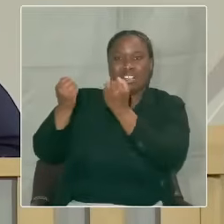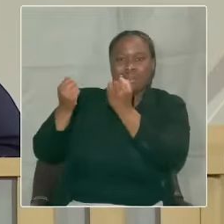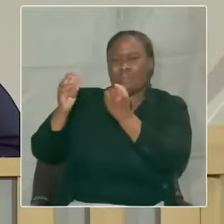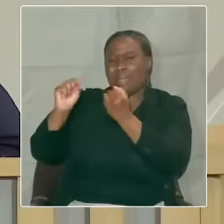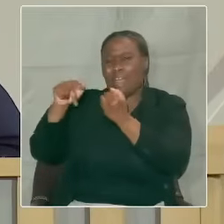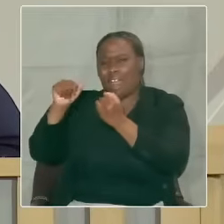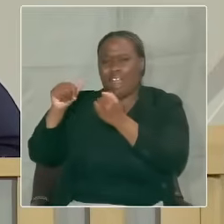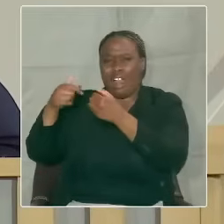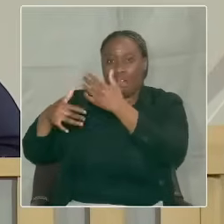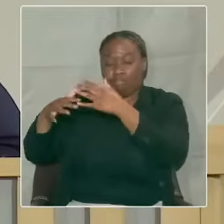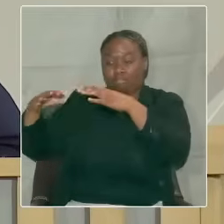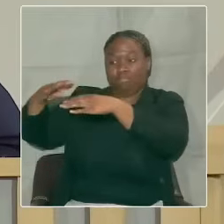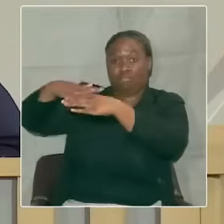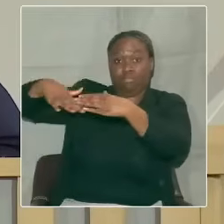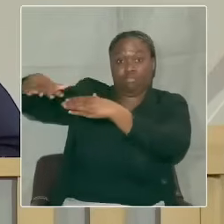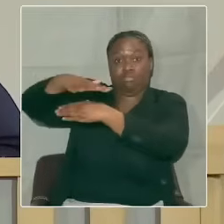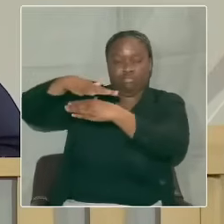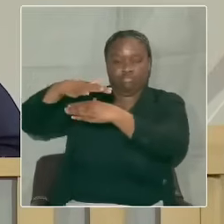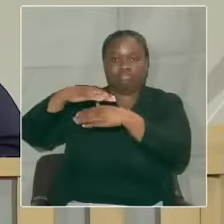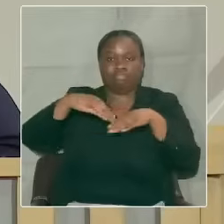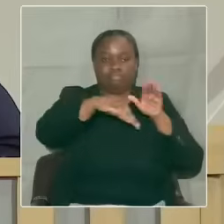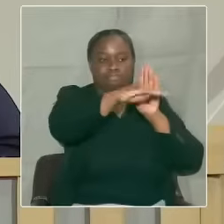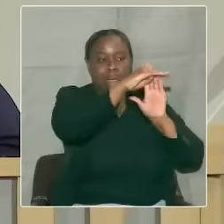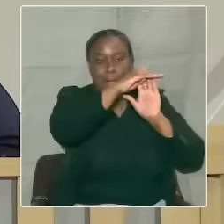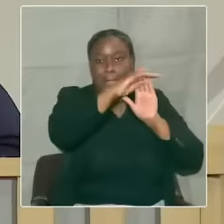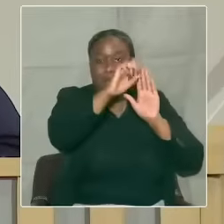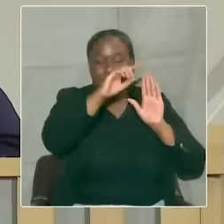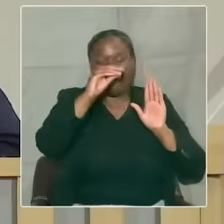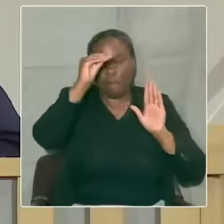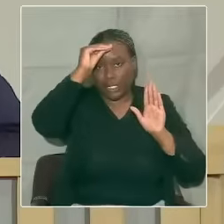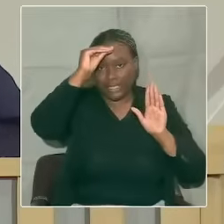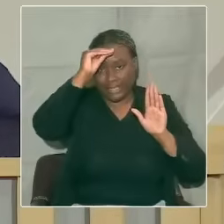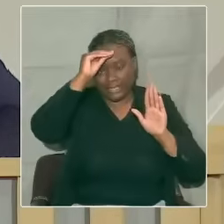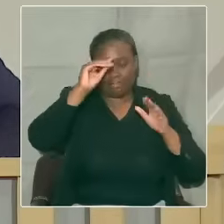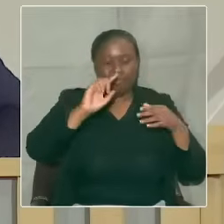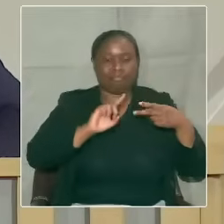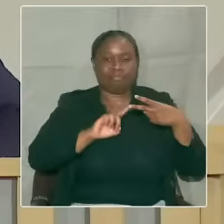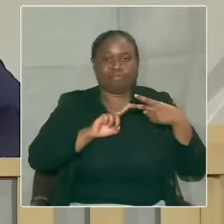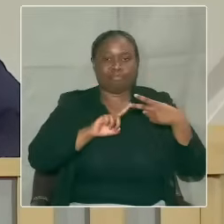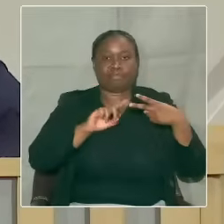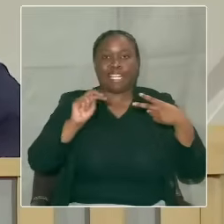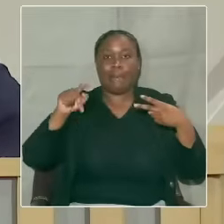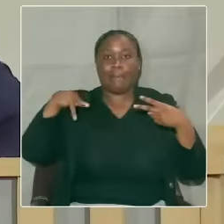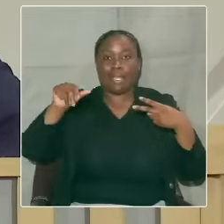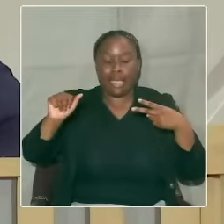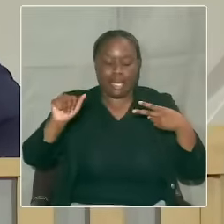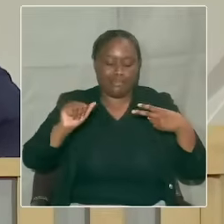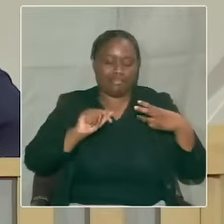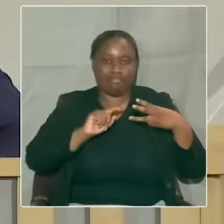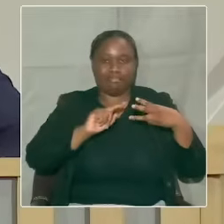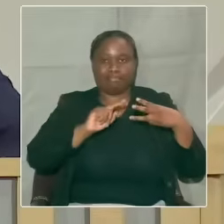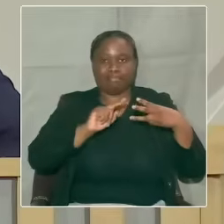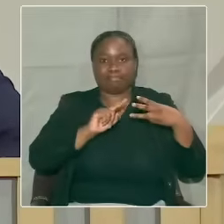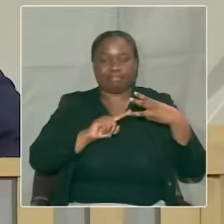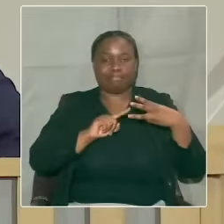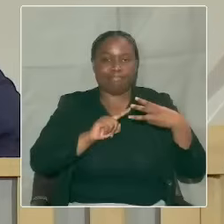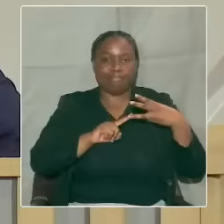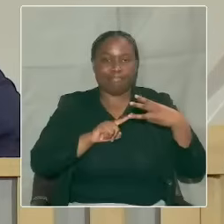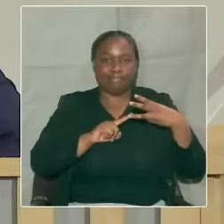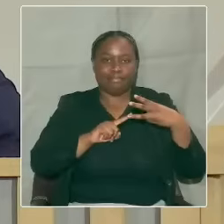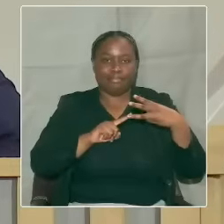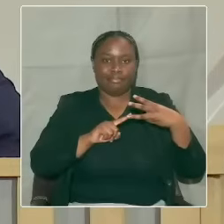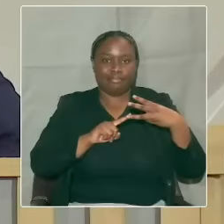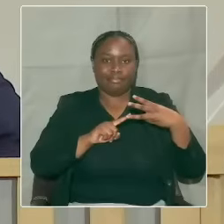of 3 pillars. The first one being the police, the second one being the prosecution authority, the